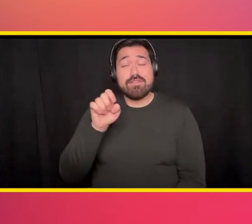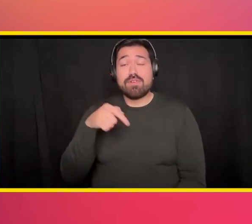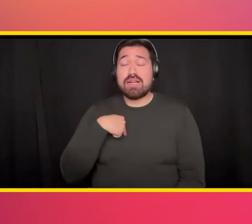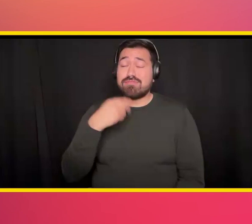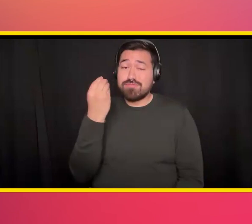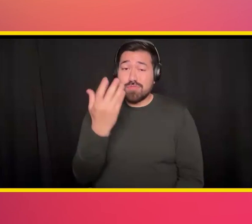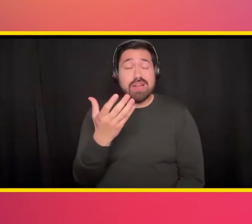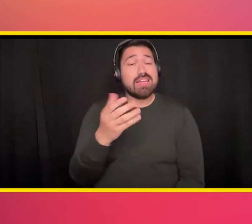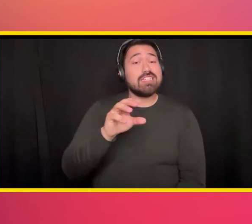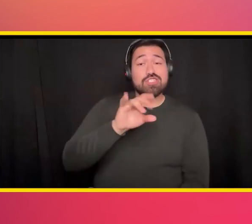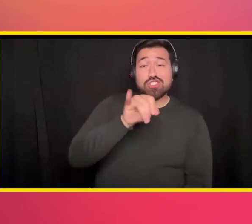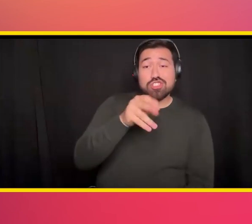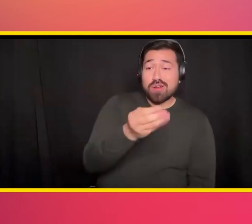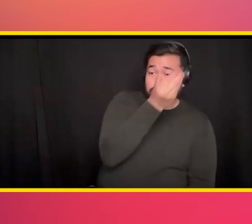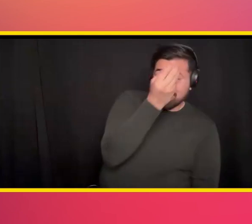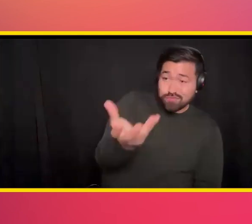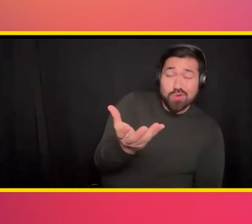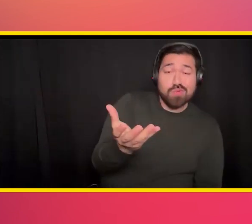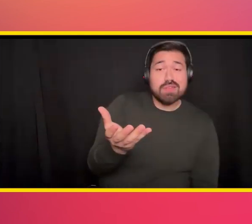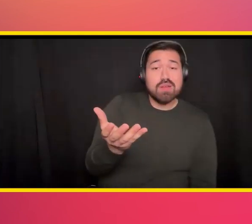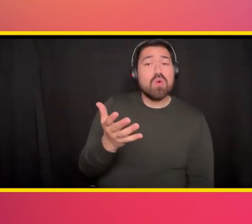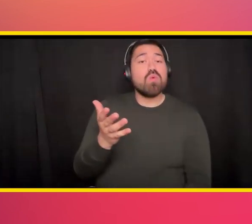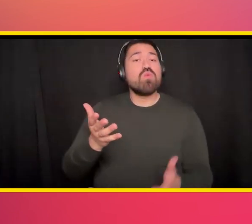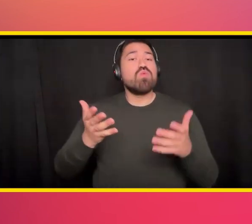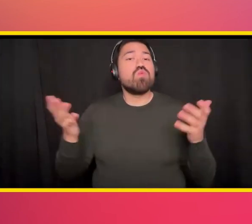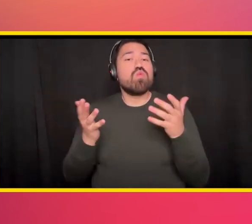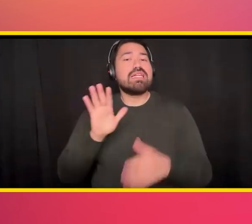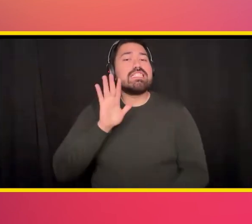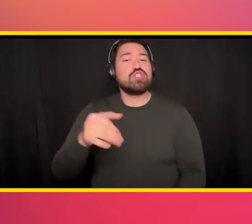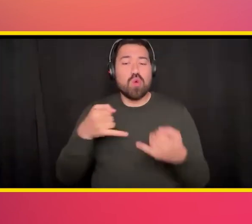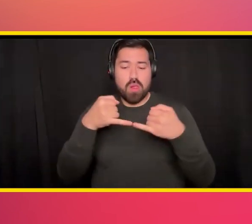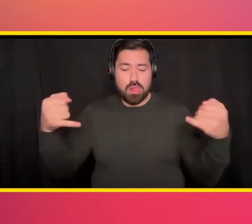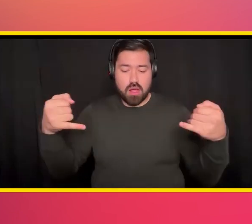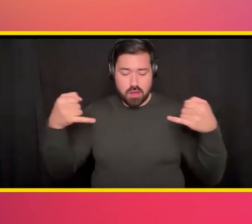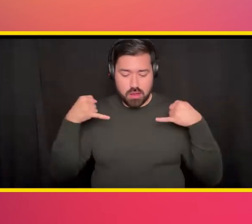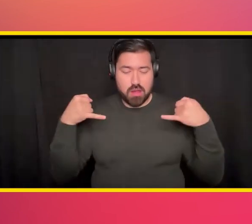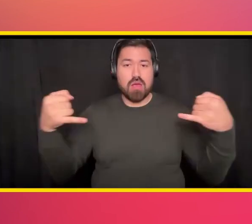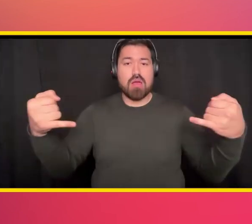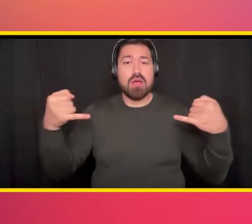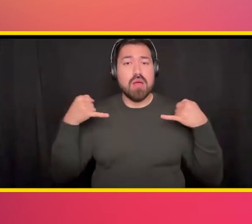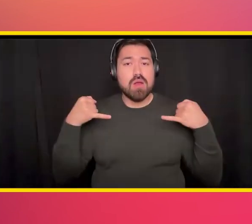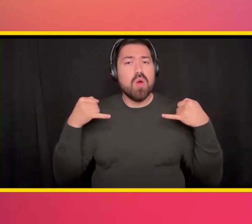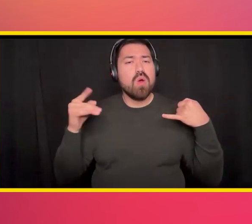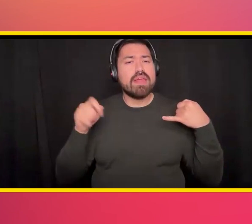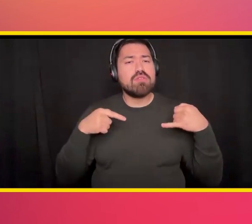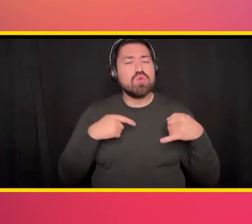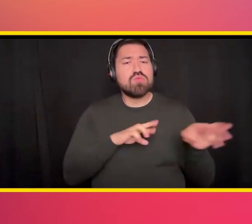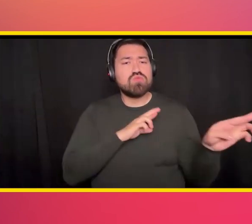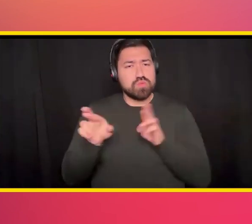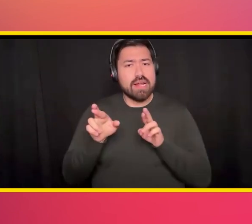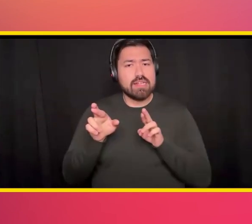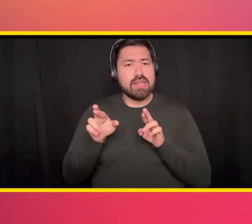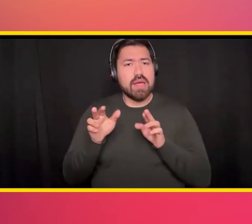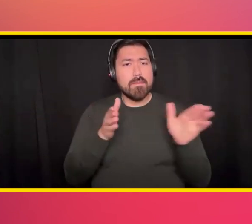as John has charged us. What is your line? What's the line where you would be prepared to risk